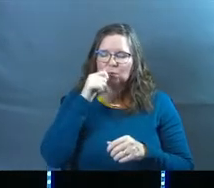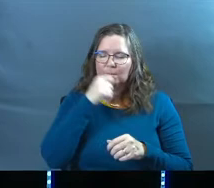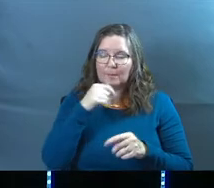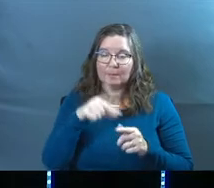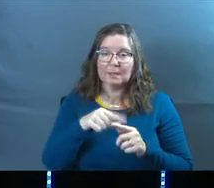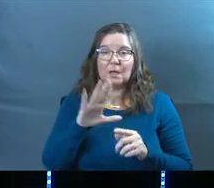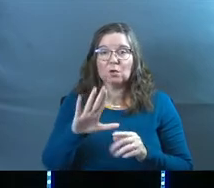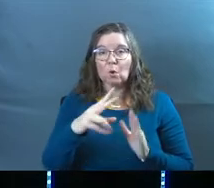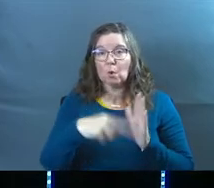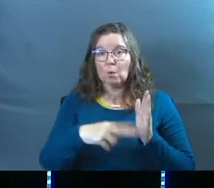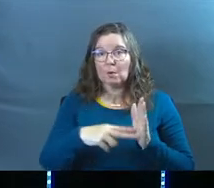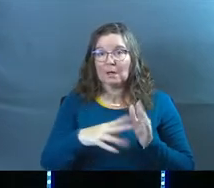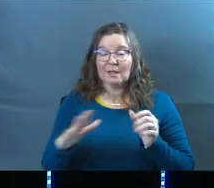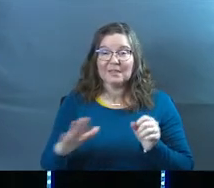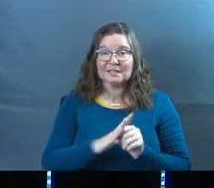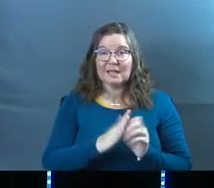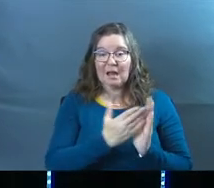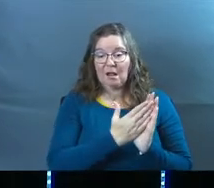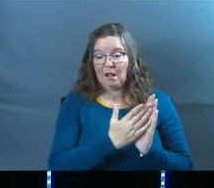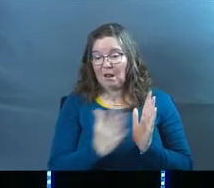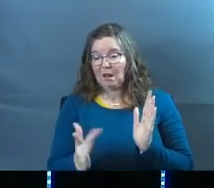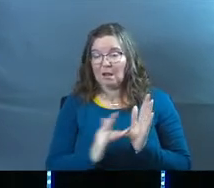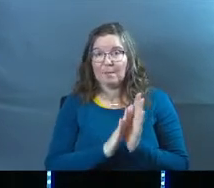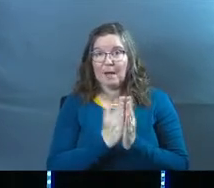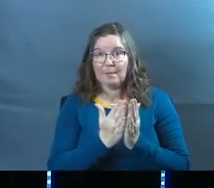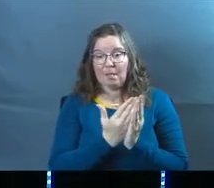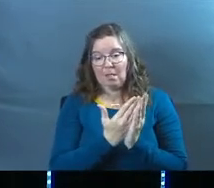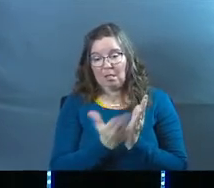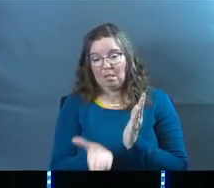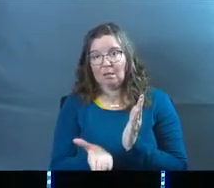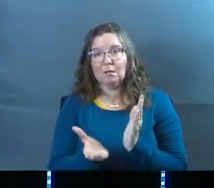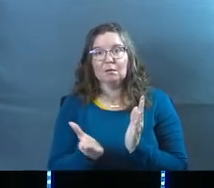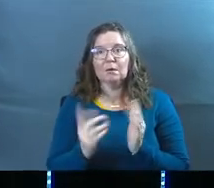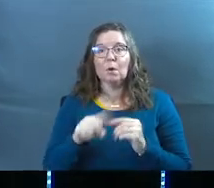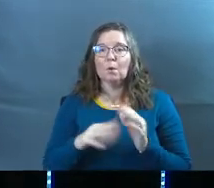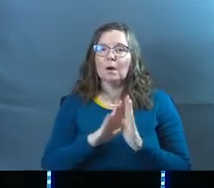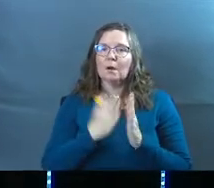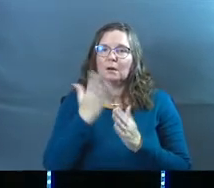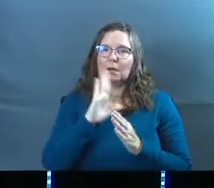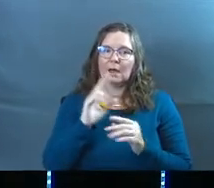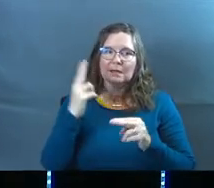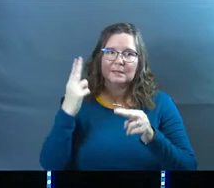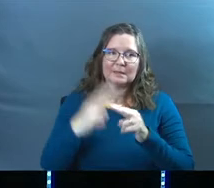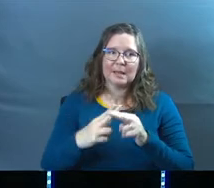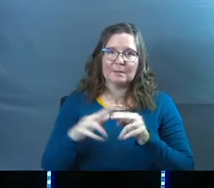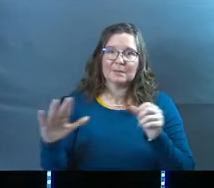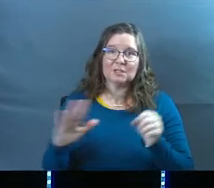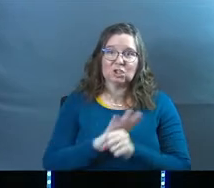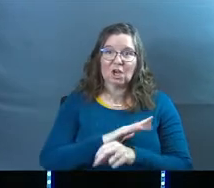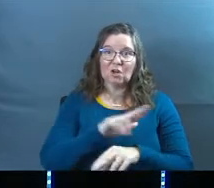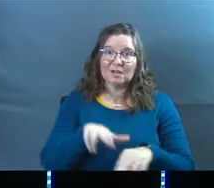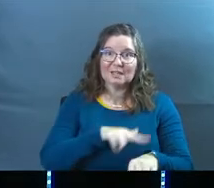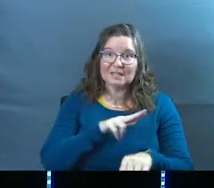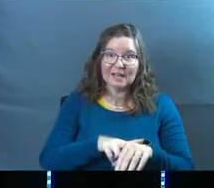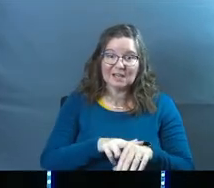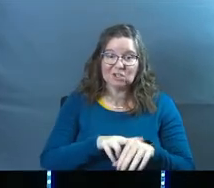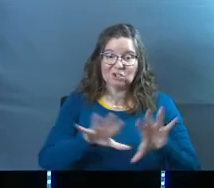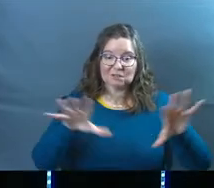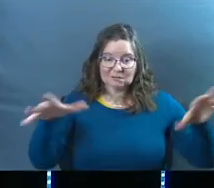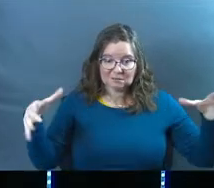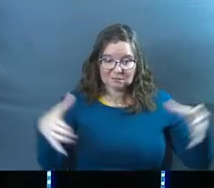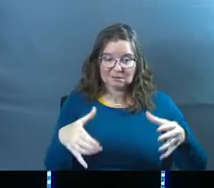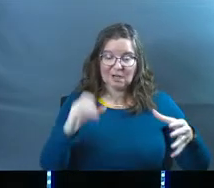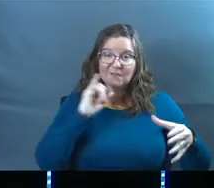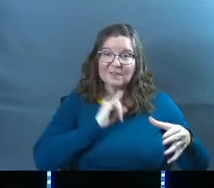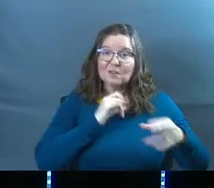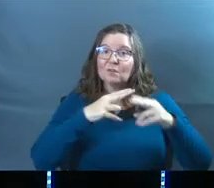huge. In your reading of the entire Bible, this is huge. When God goes to name the entire nation that is his chosen people,